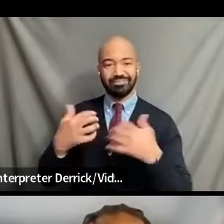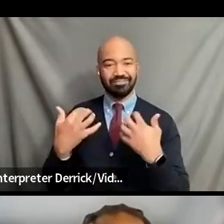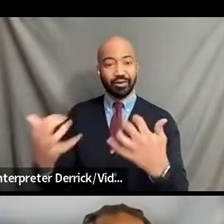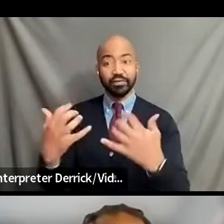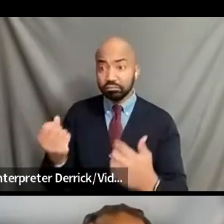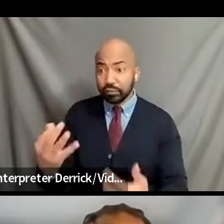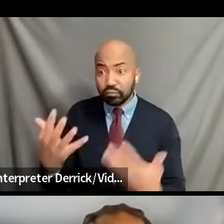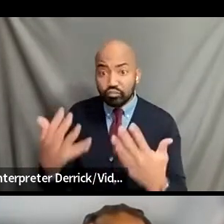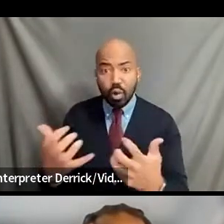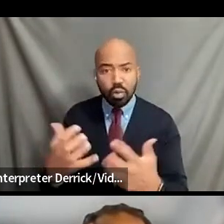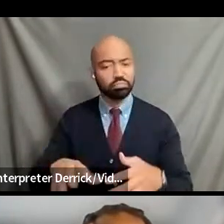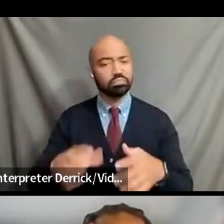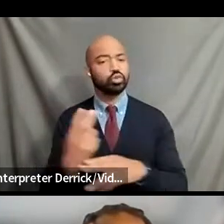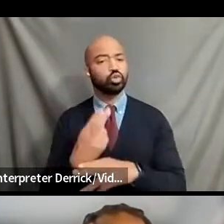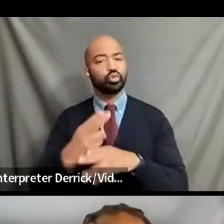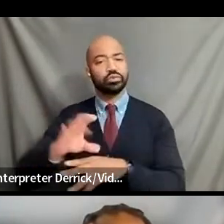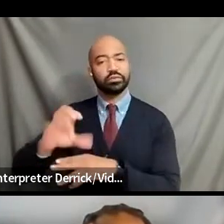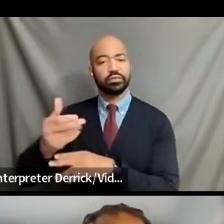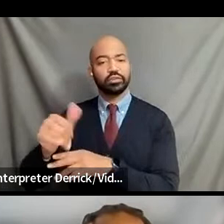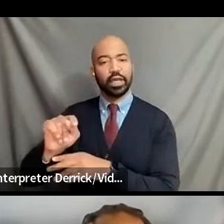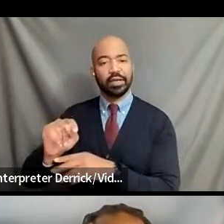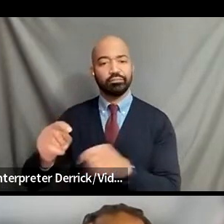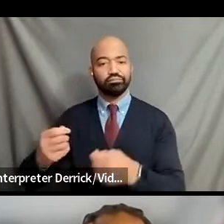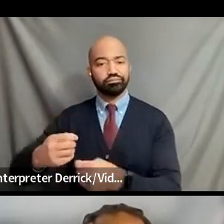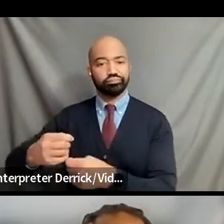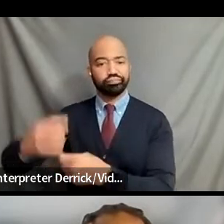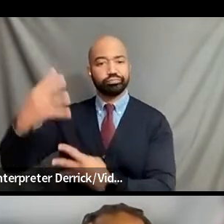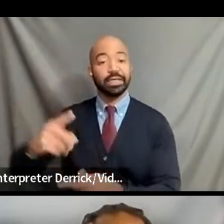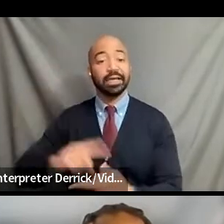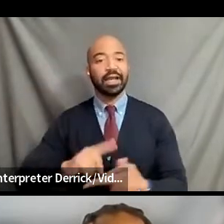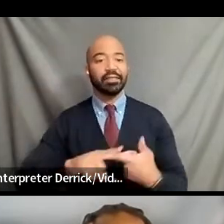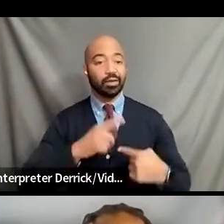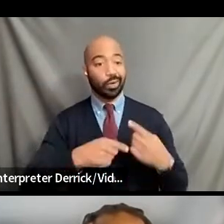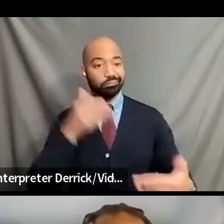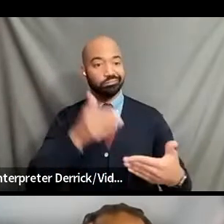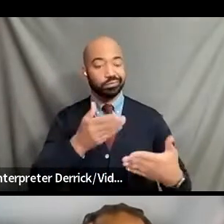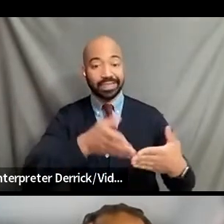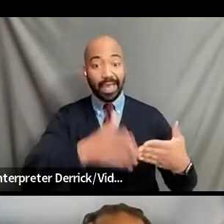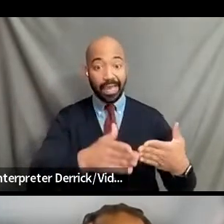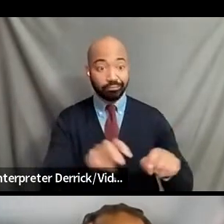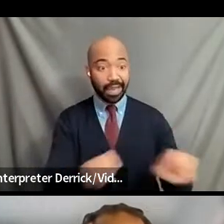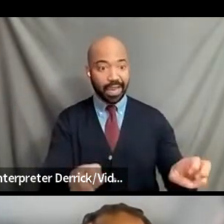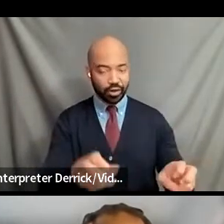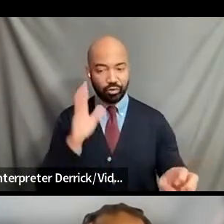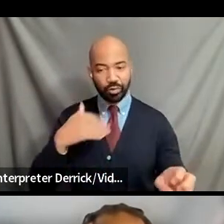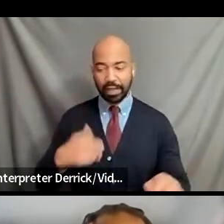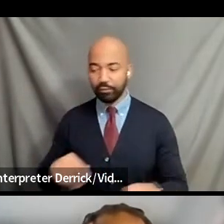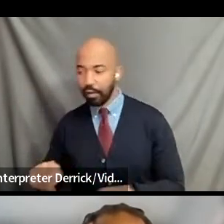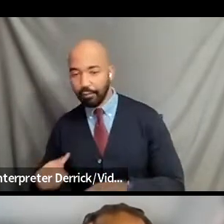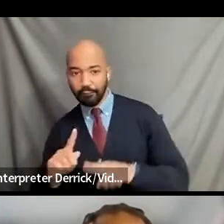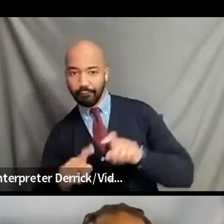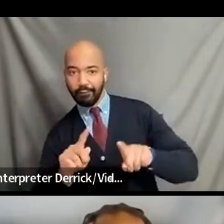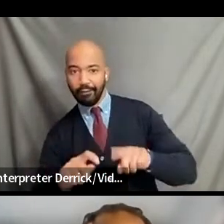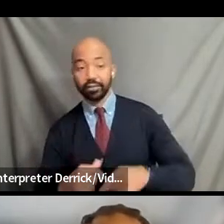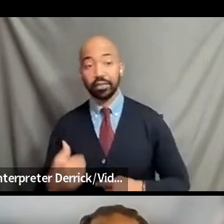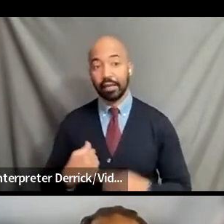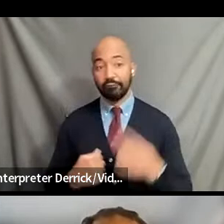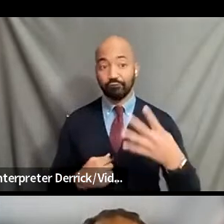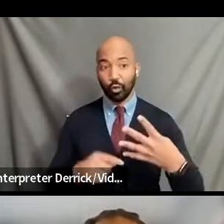ask them in the chat, and I'll make sure to ask them towards the end of the panel. So we have 4 core questions that I'm going to ask